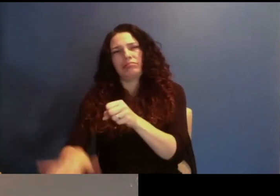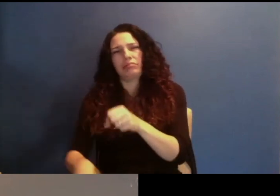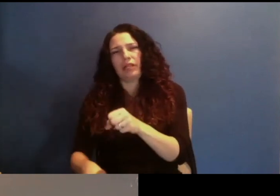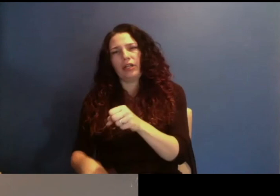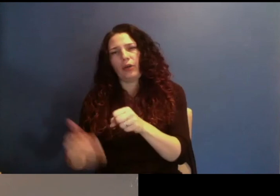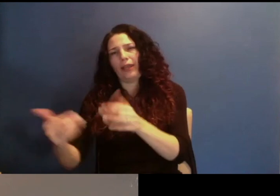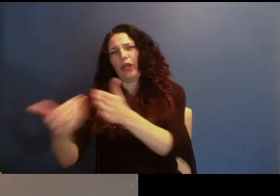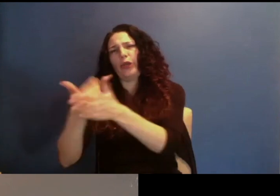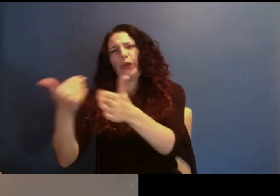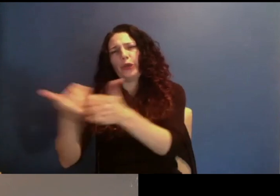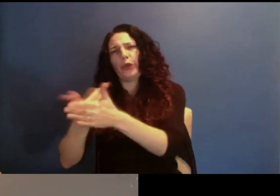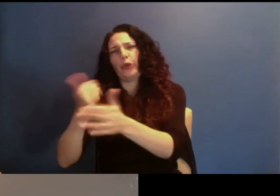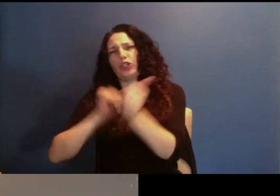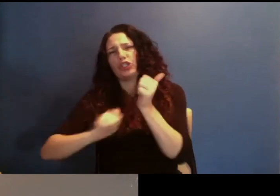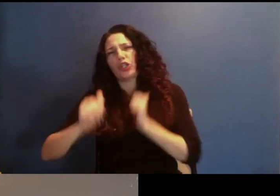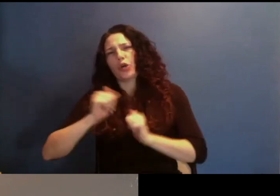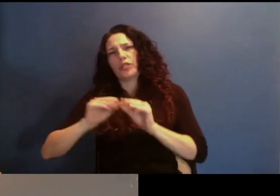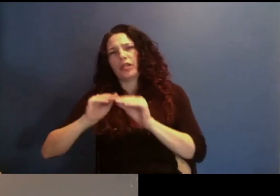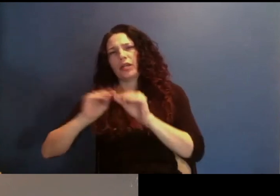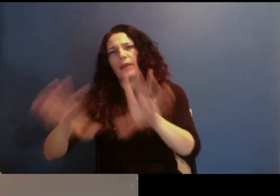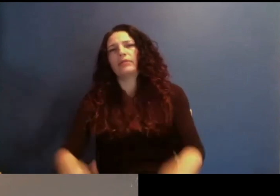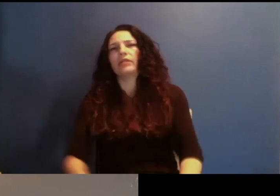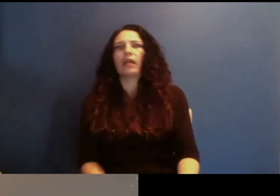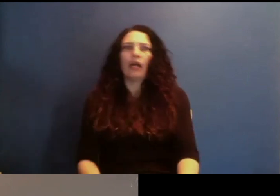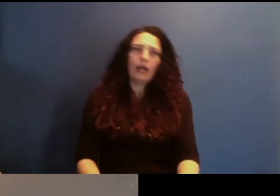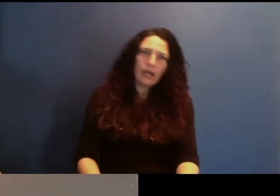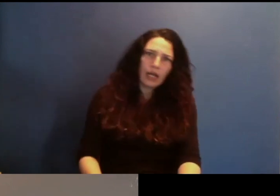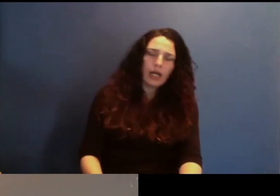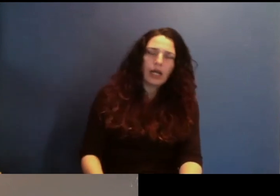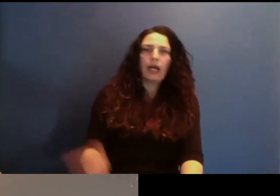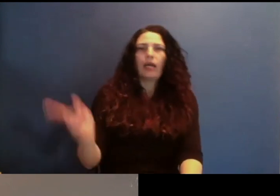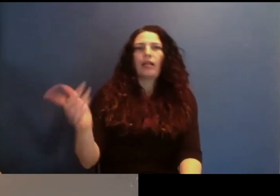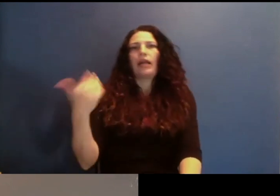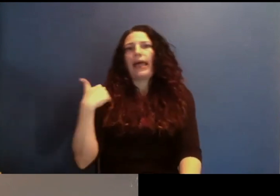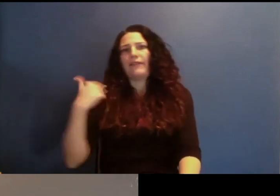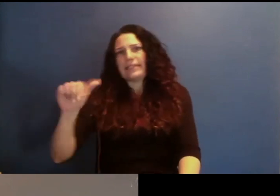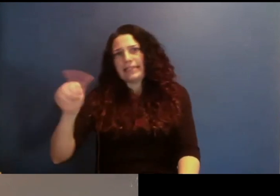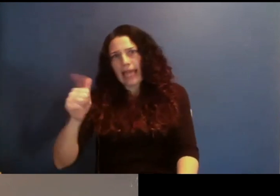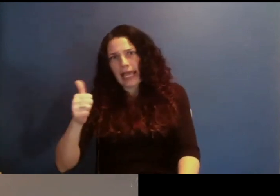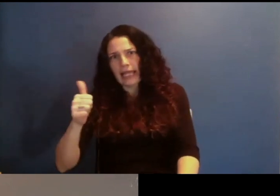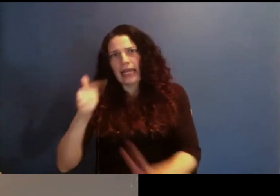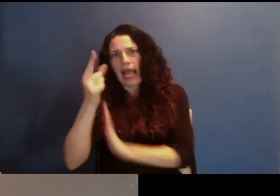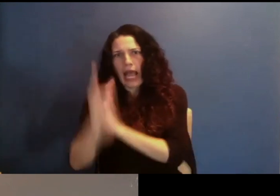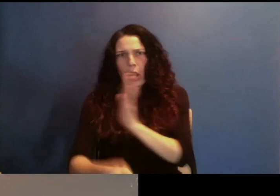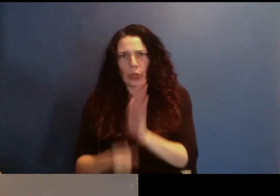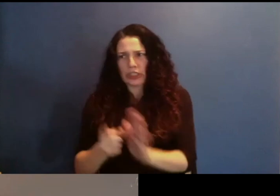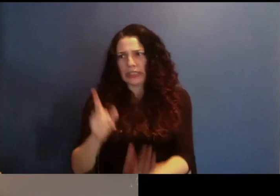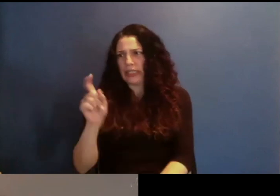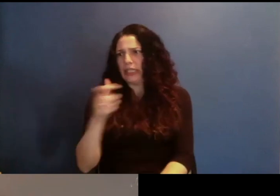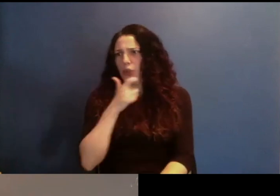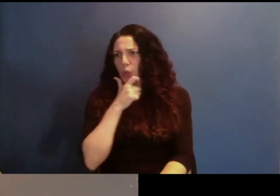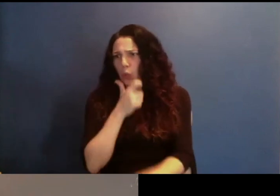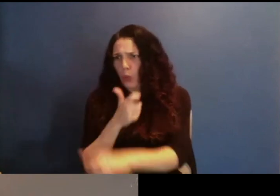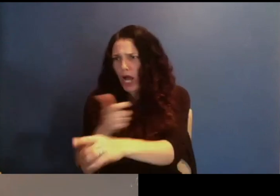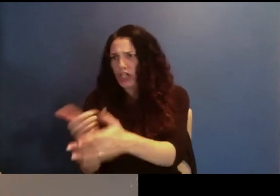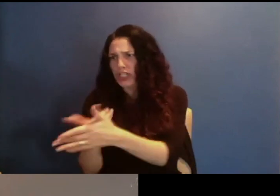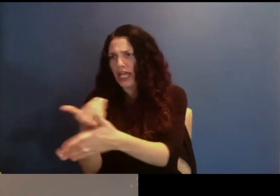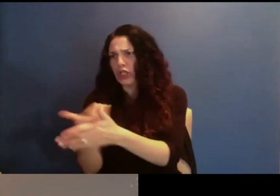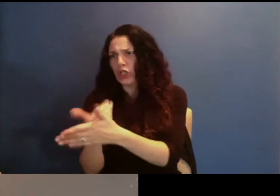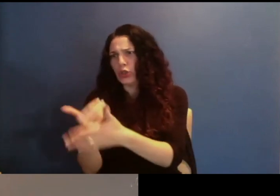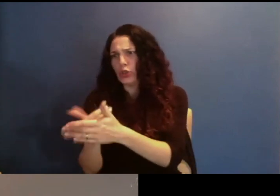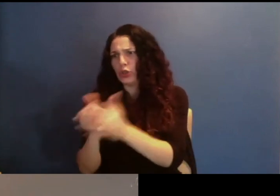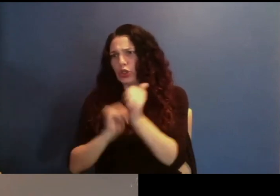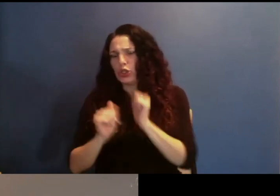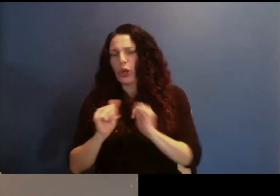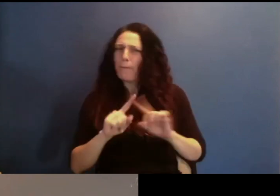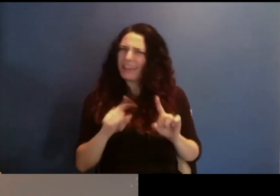like, oh God, when am I gonna have the 10 hours to binge the show? And I think Special was very accessible in the sense that like it was like,